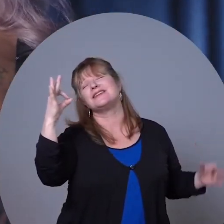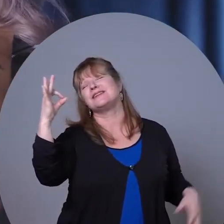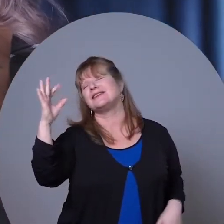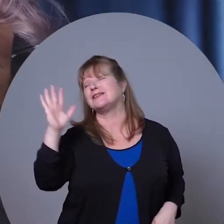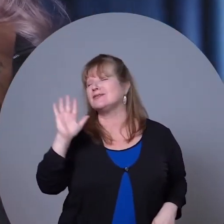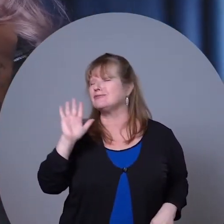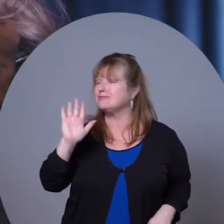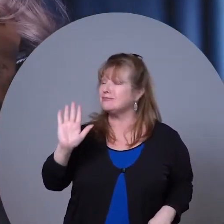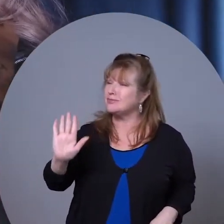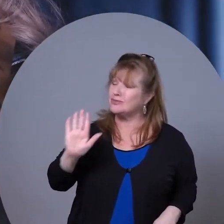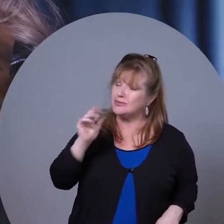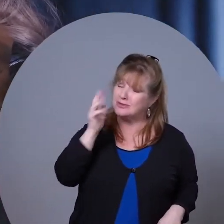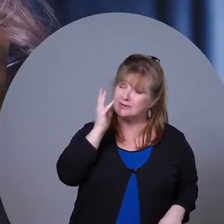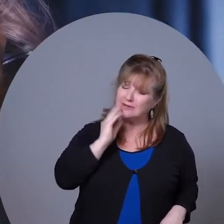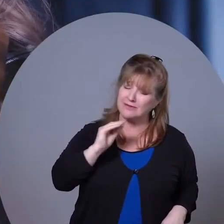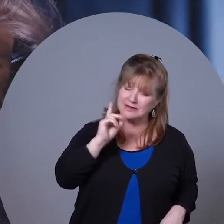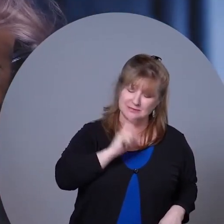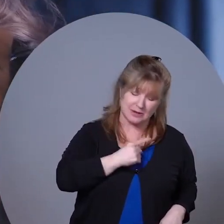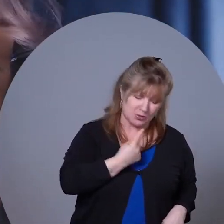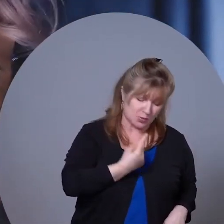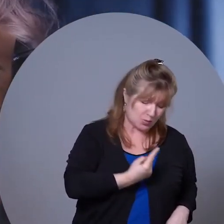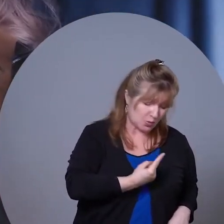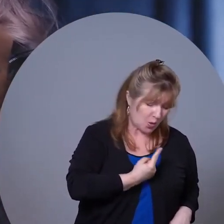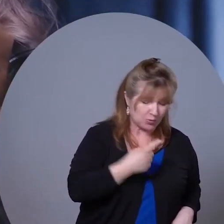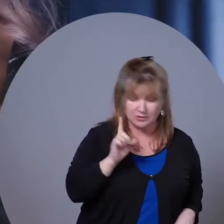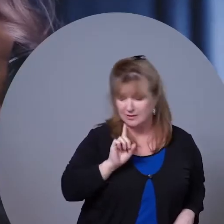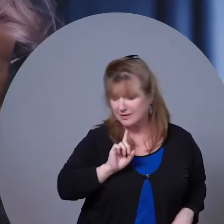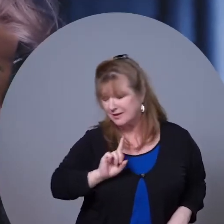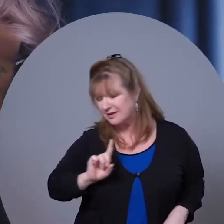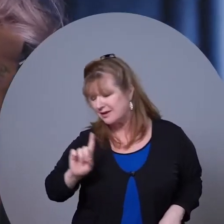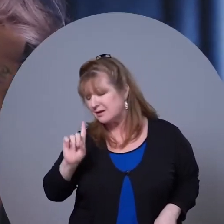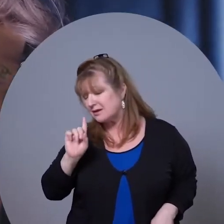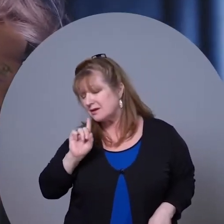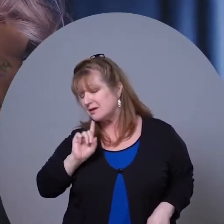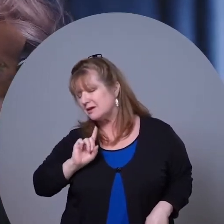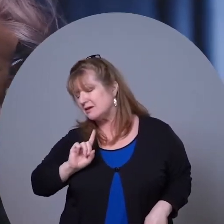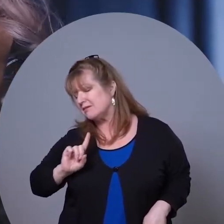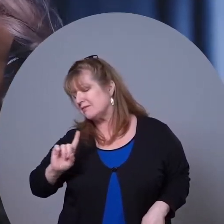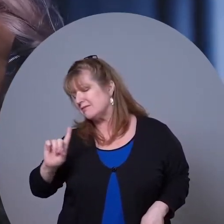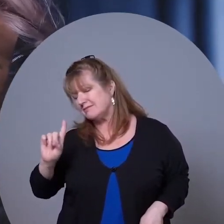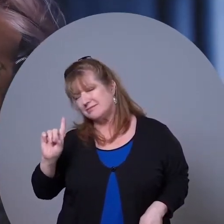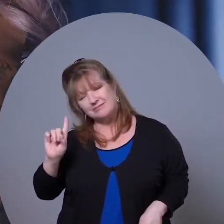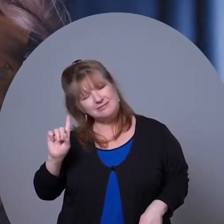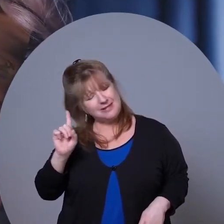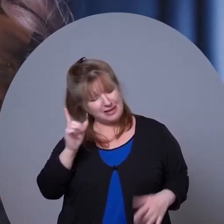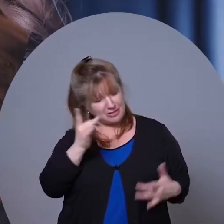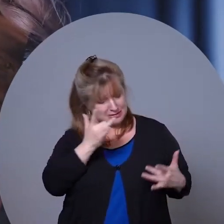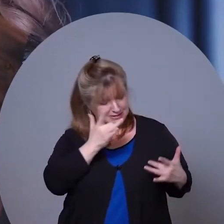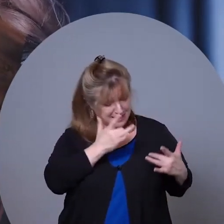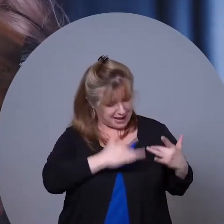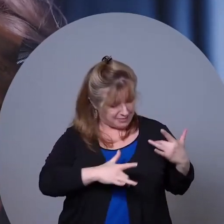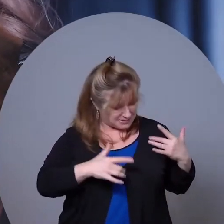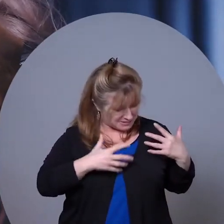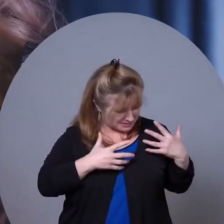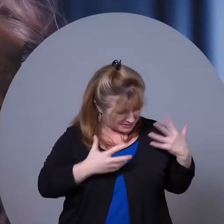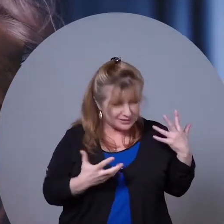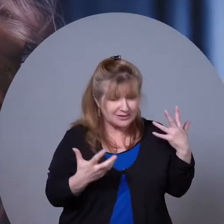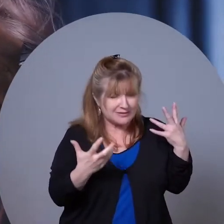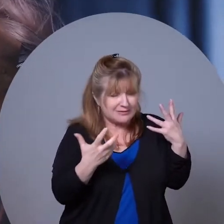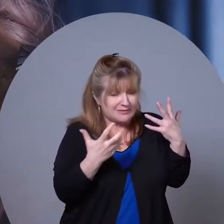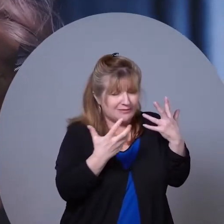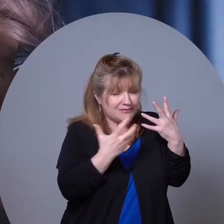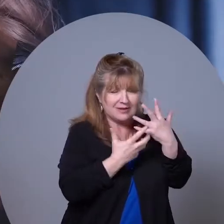You've been alone, you've been lonely, but there's a vacancy no